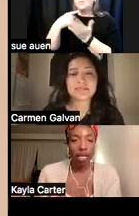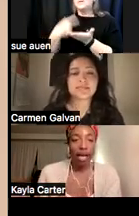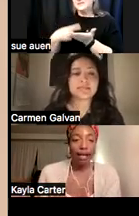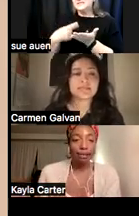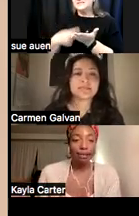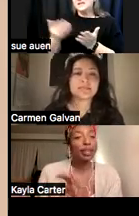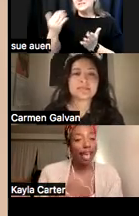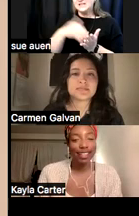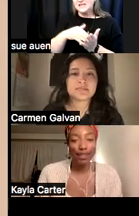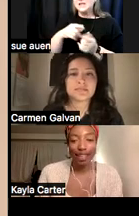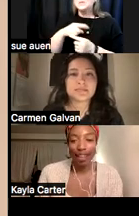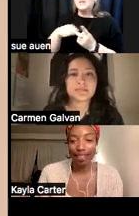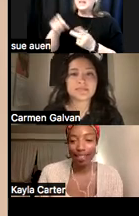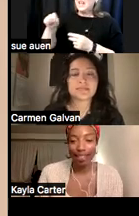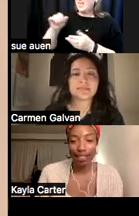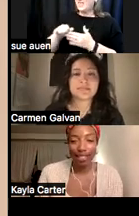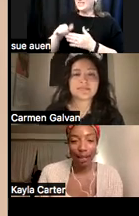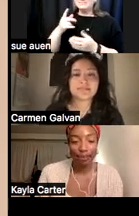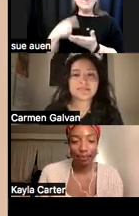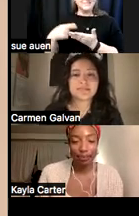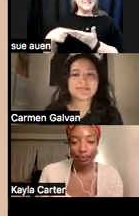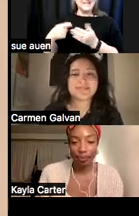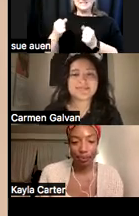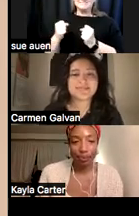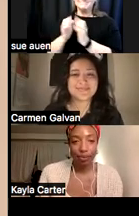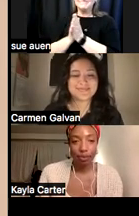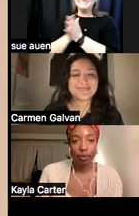things. But let's really get into things today.